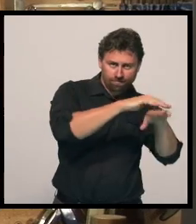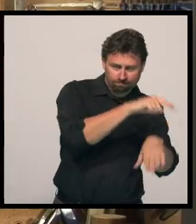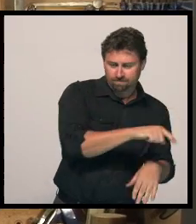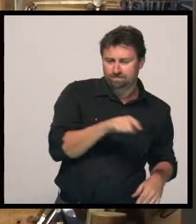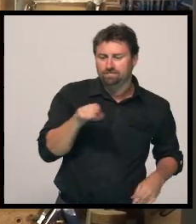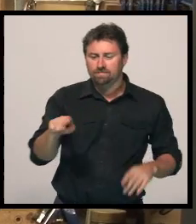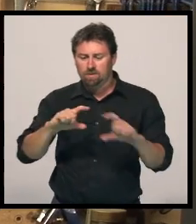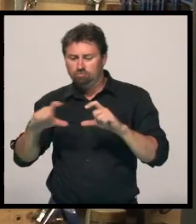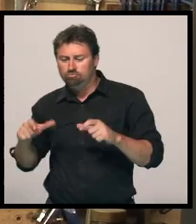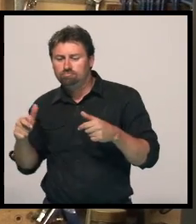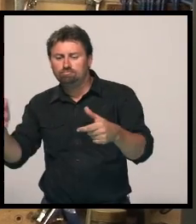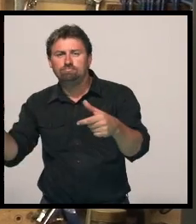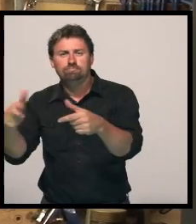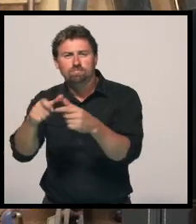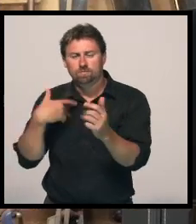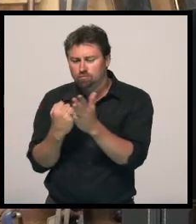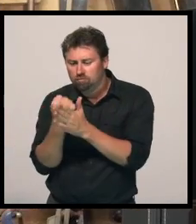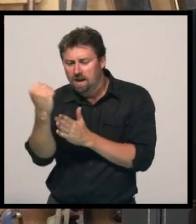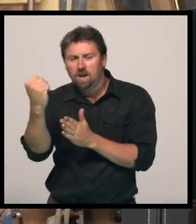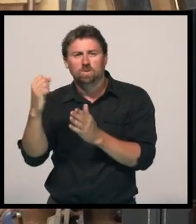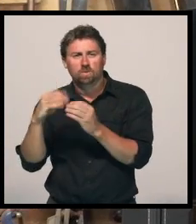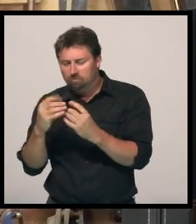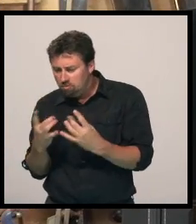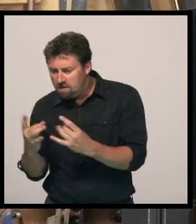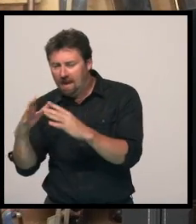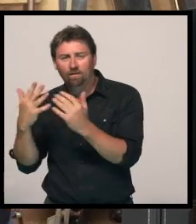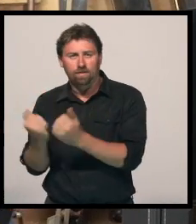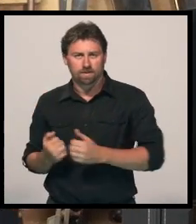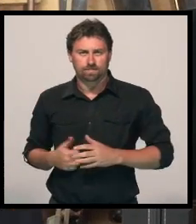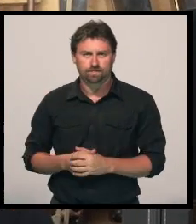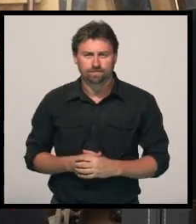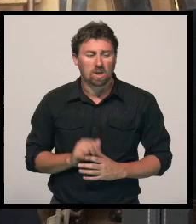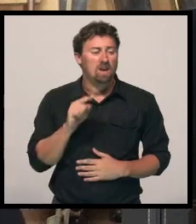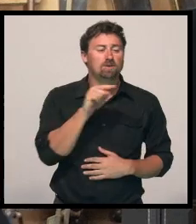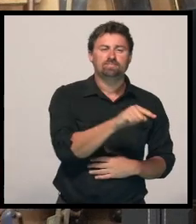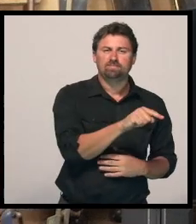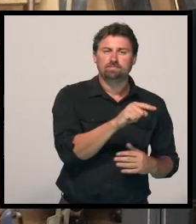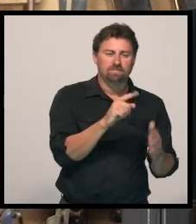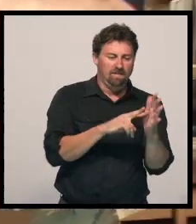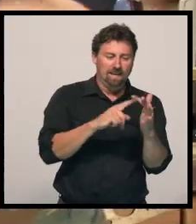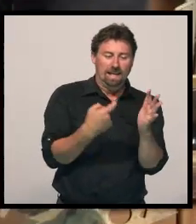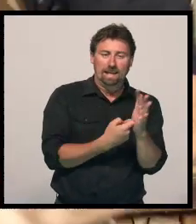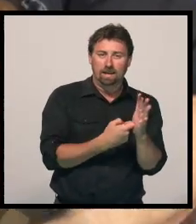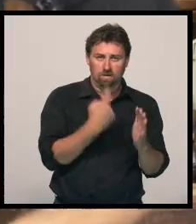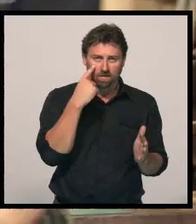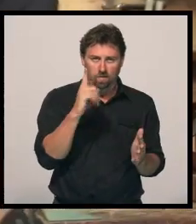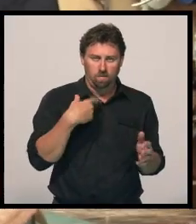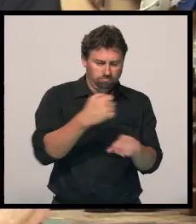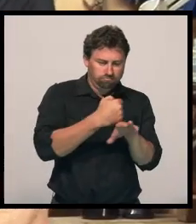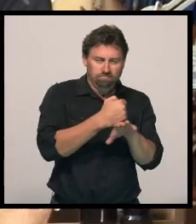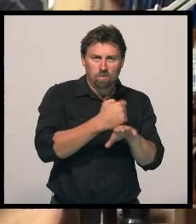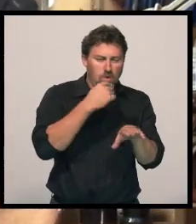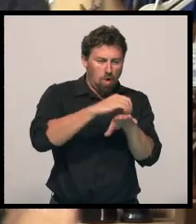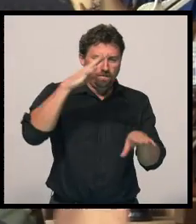machining we needed for the solid timber box. So now's time to take it out of the press and we'll see how it went.